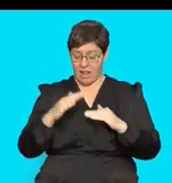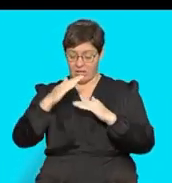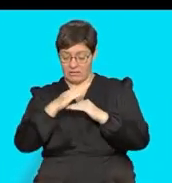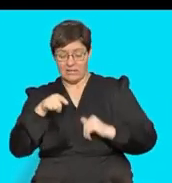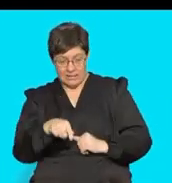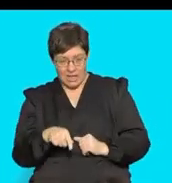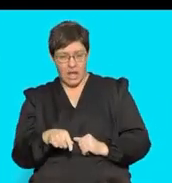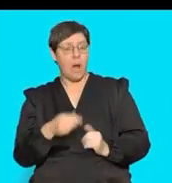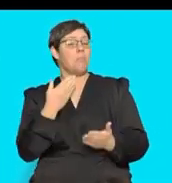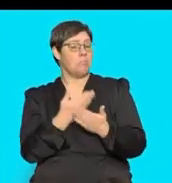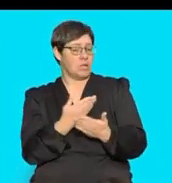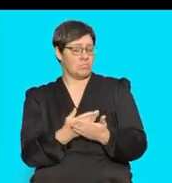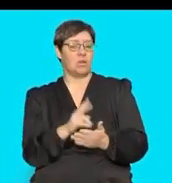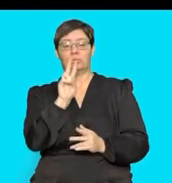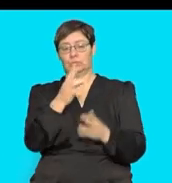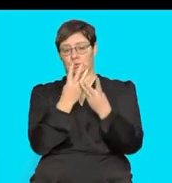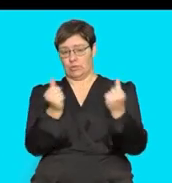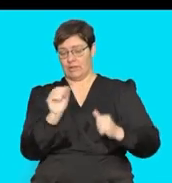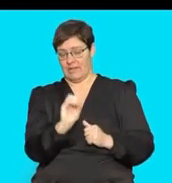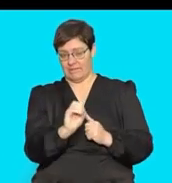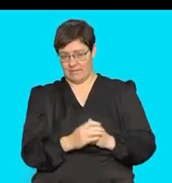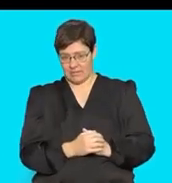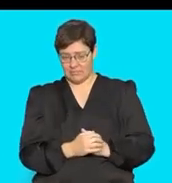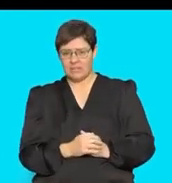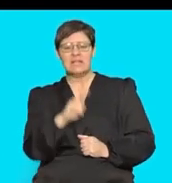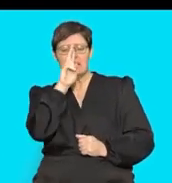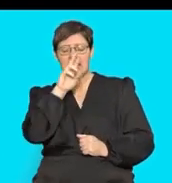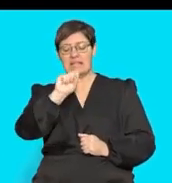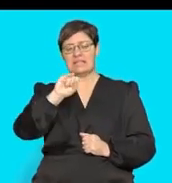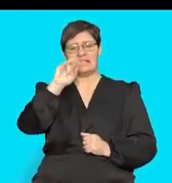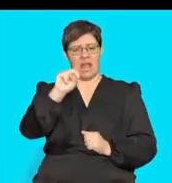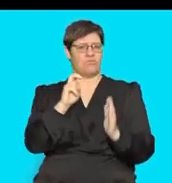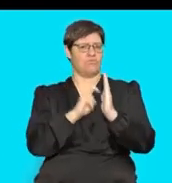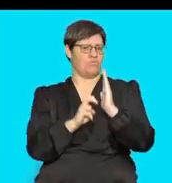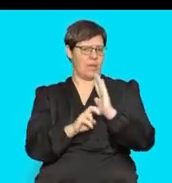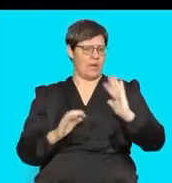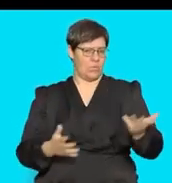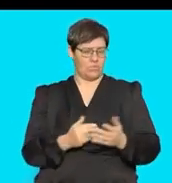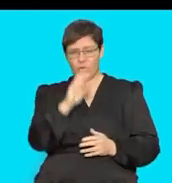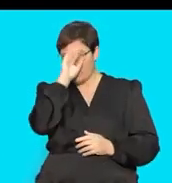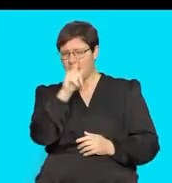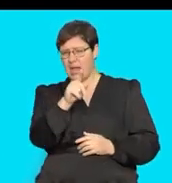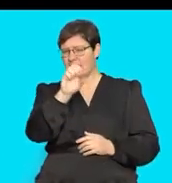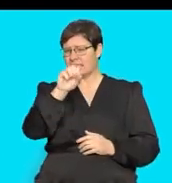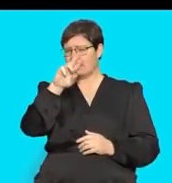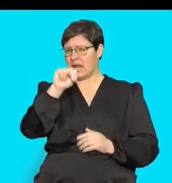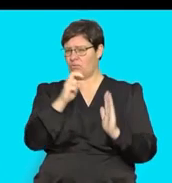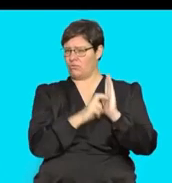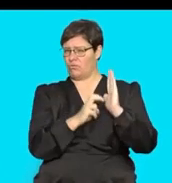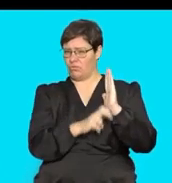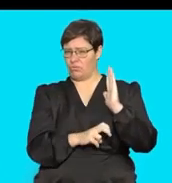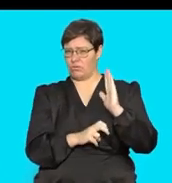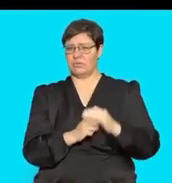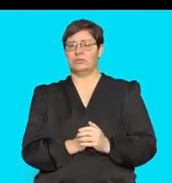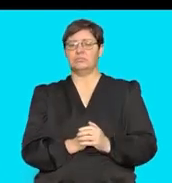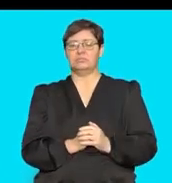solutions. So let's see how this applies to the sine rule. Okay, if you recall the sine rule, it was a